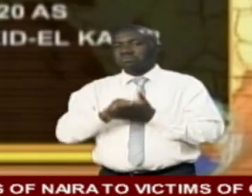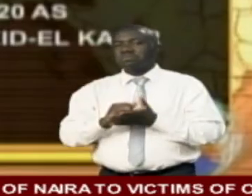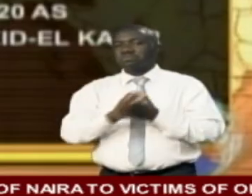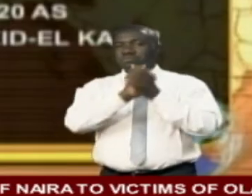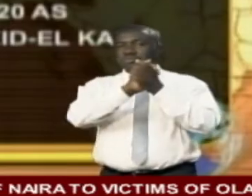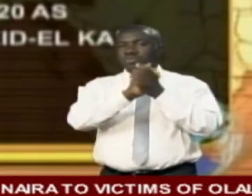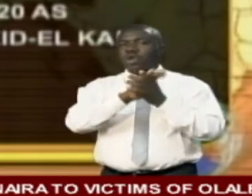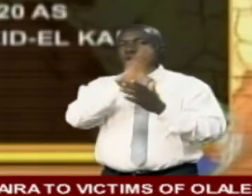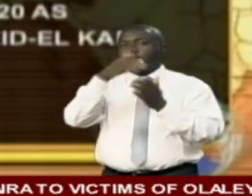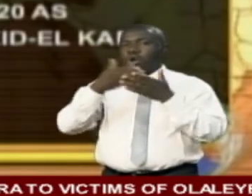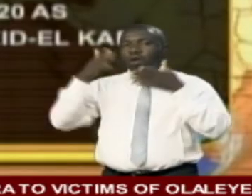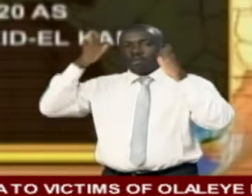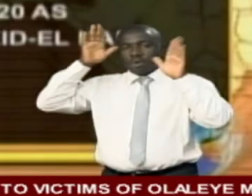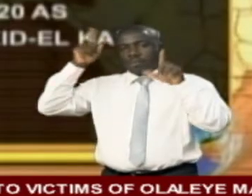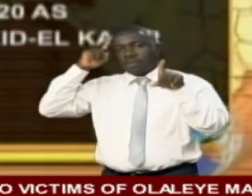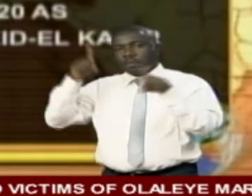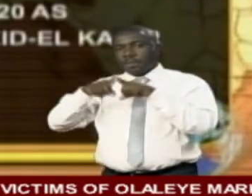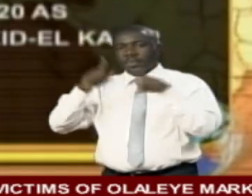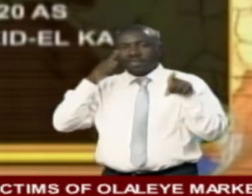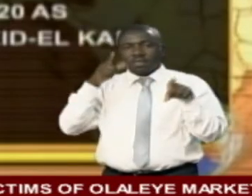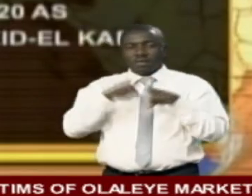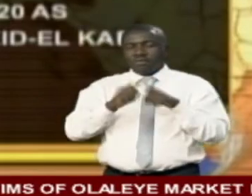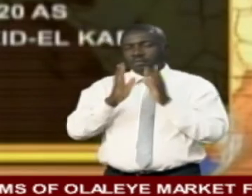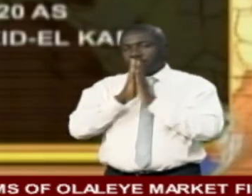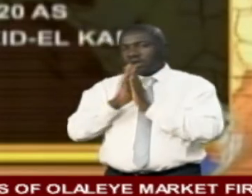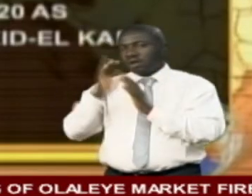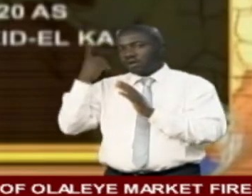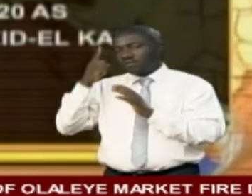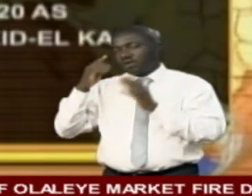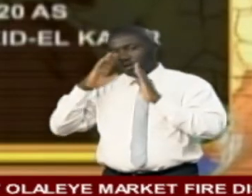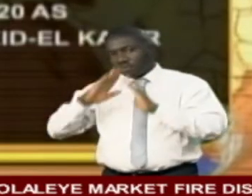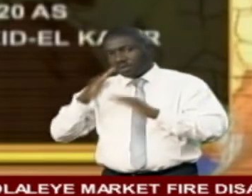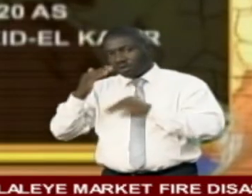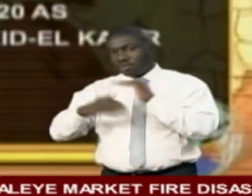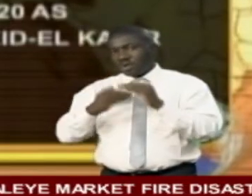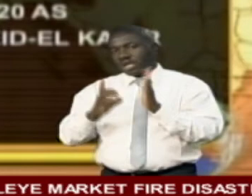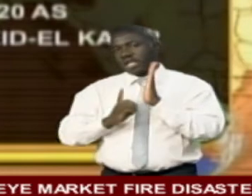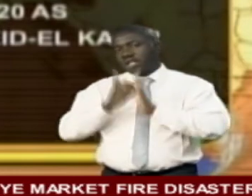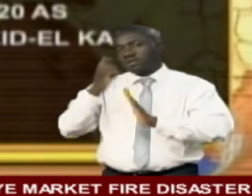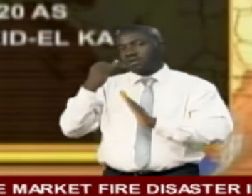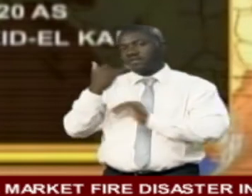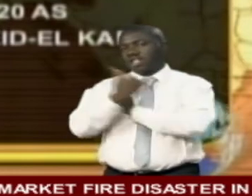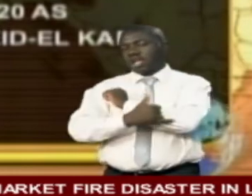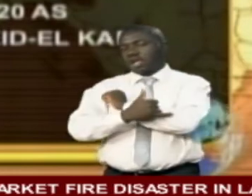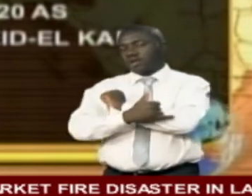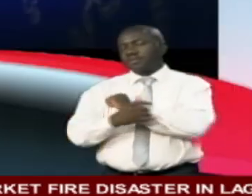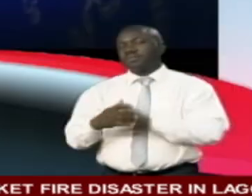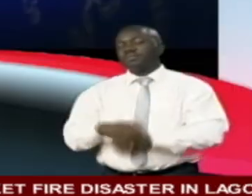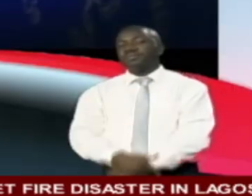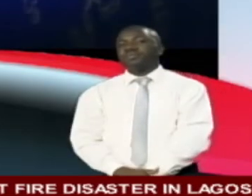urging them to continue to pray for peace, progress and development of the country.